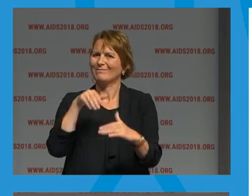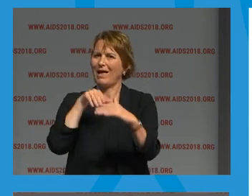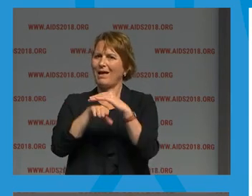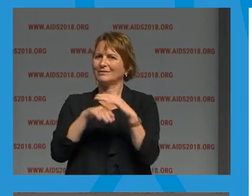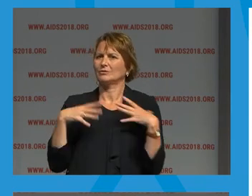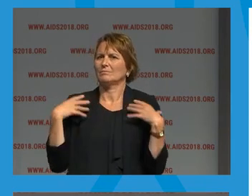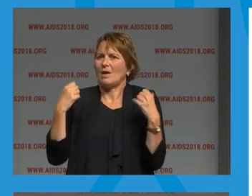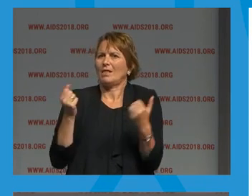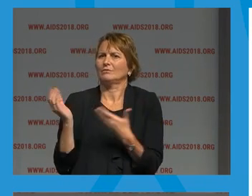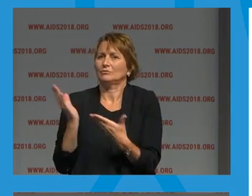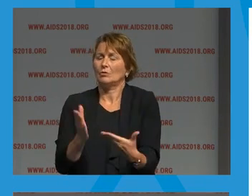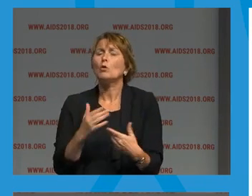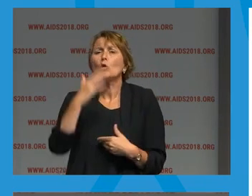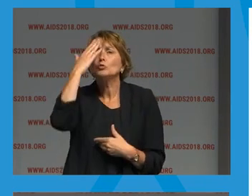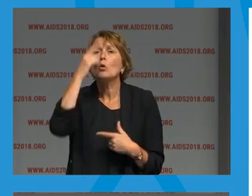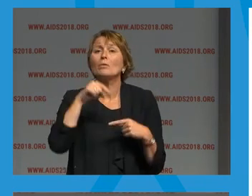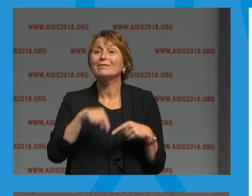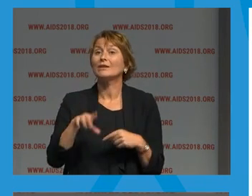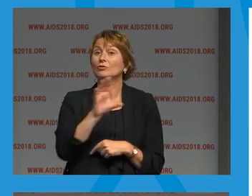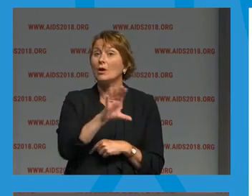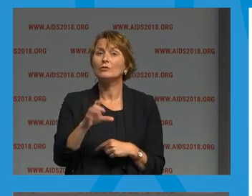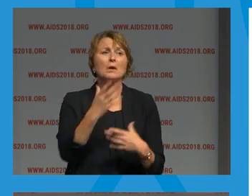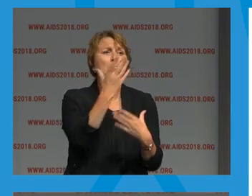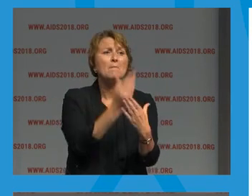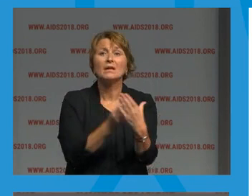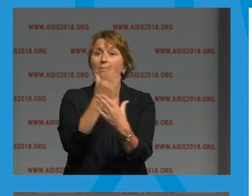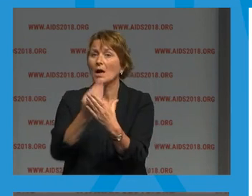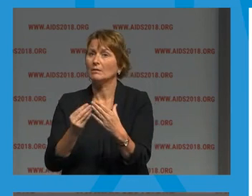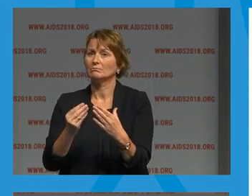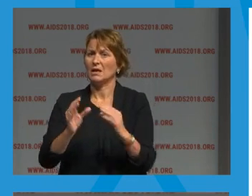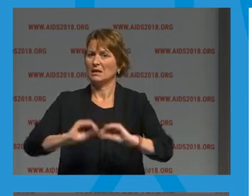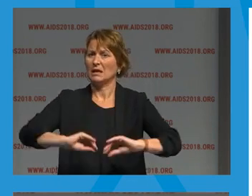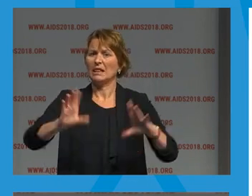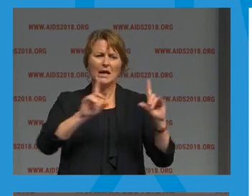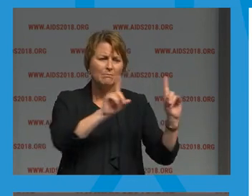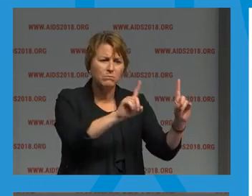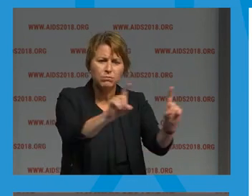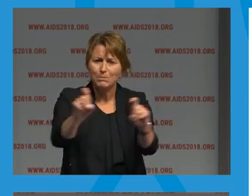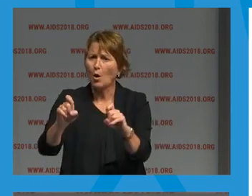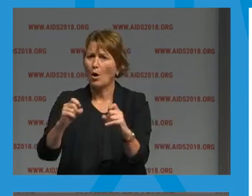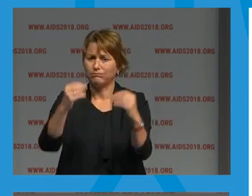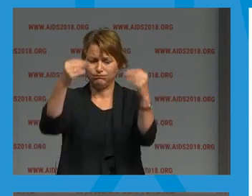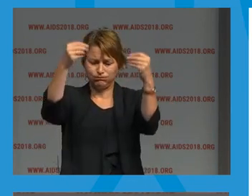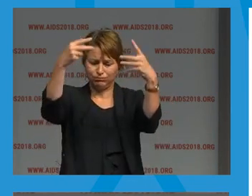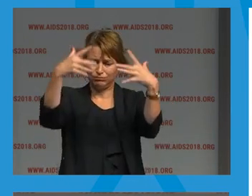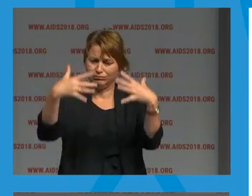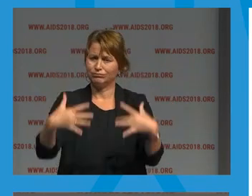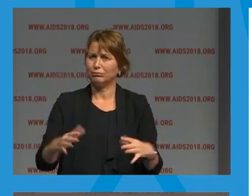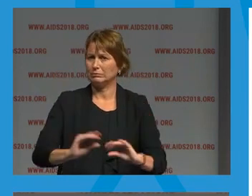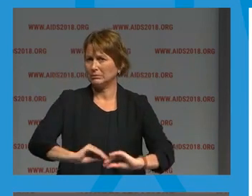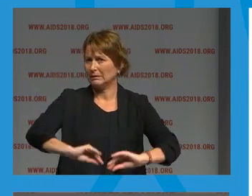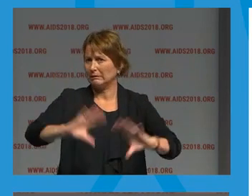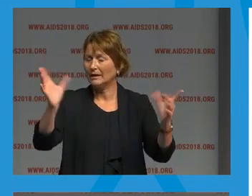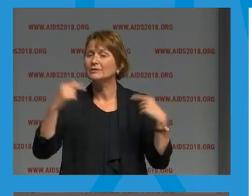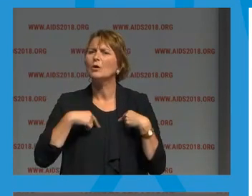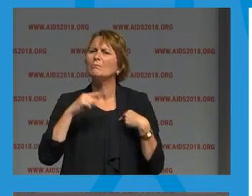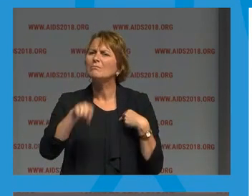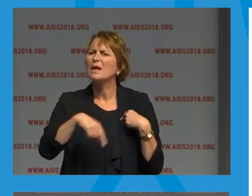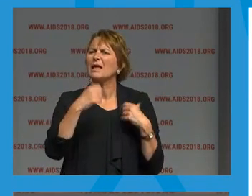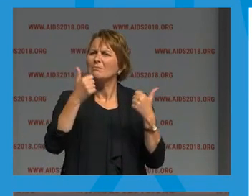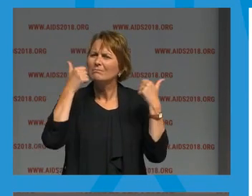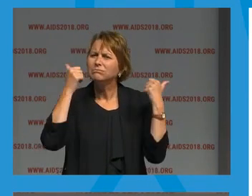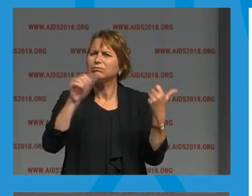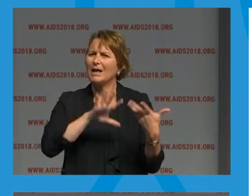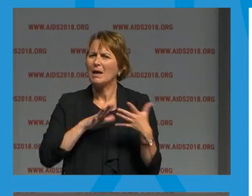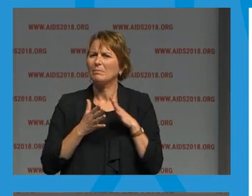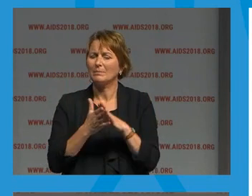We know who is missing in these countries now because we have clear surveys showing that, and ensuring that we have successful implementation. I won't